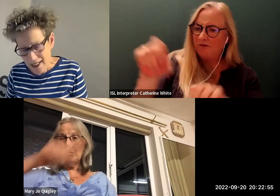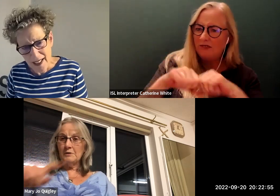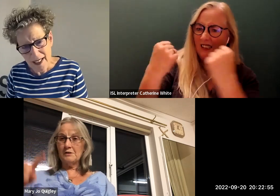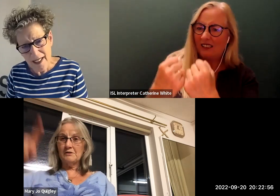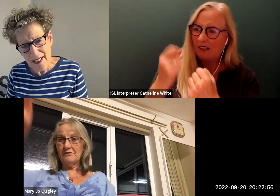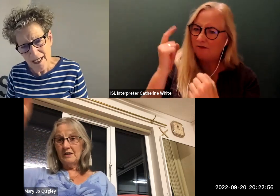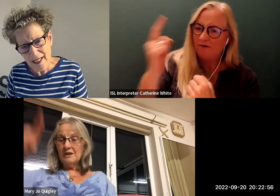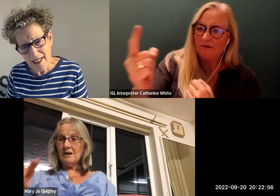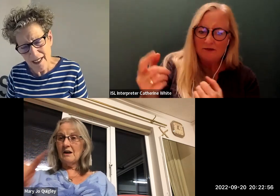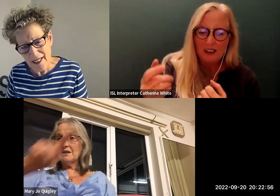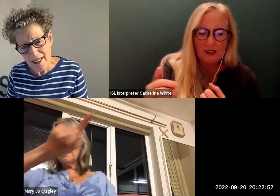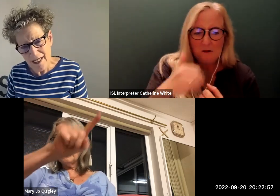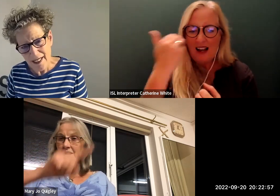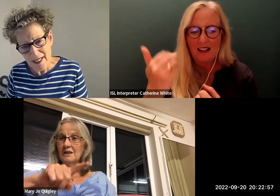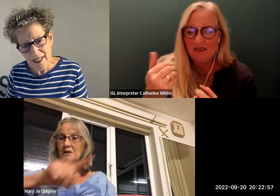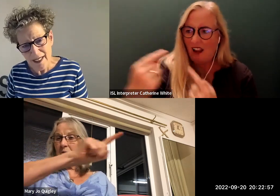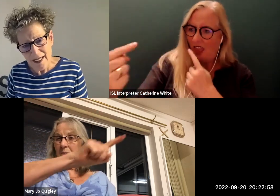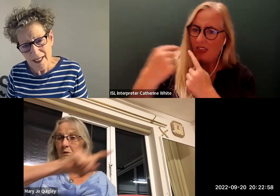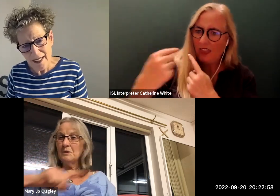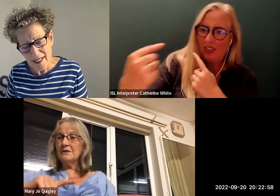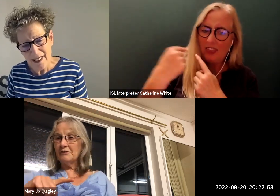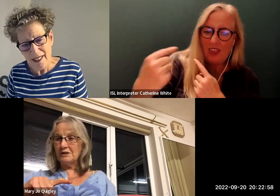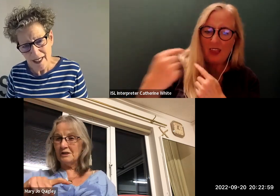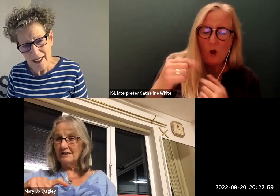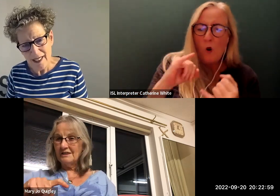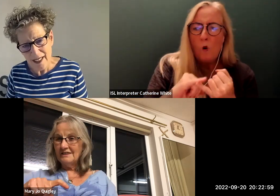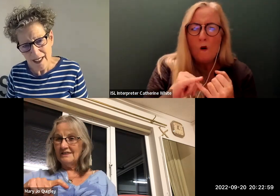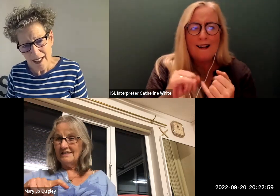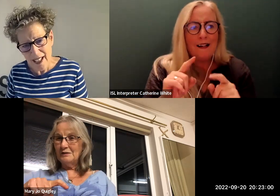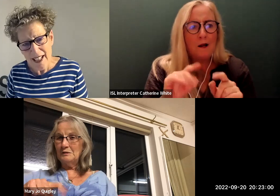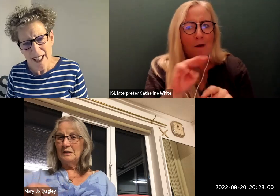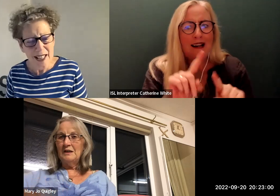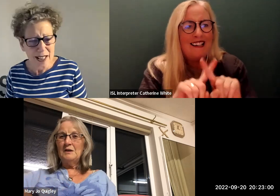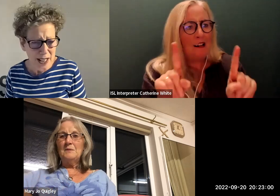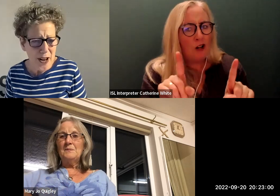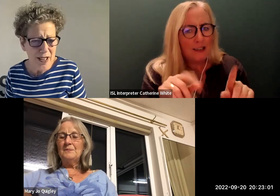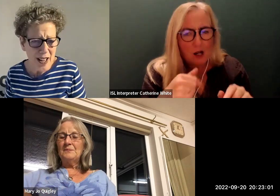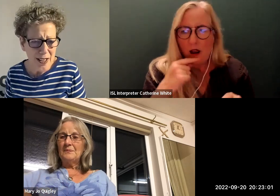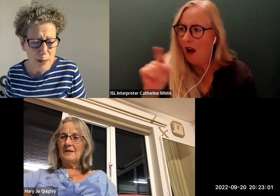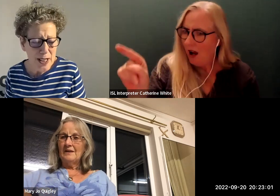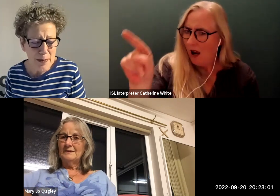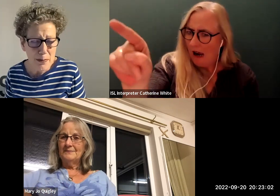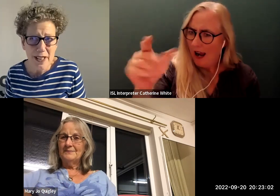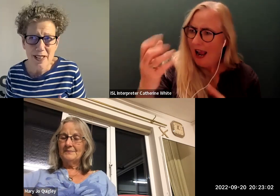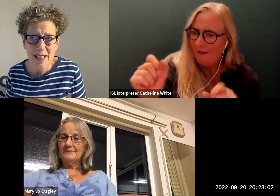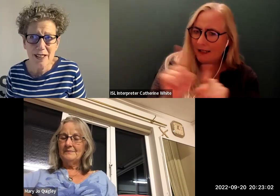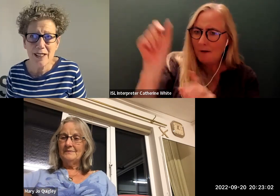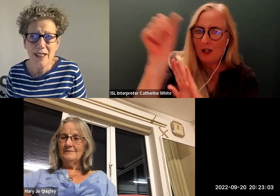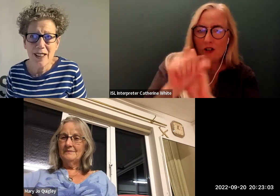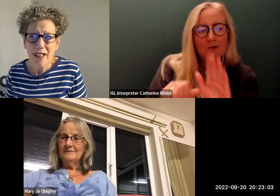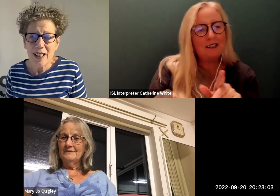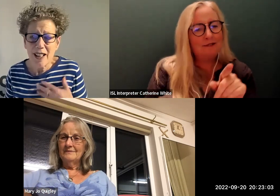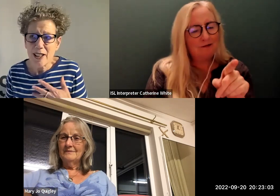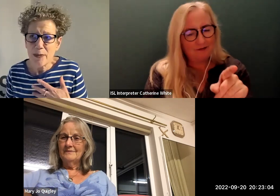for always sort of targeting, you know, the people who were different, you and know. it's very hard. Must